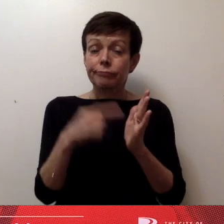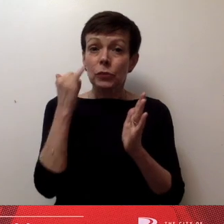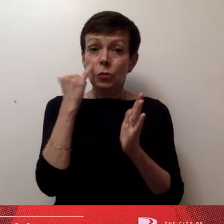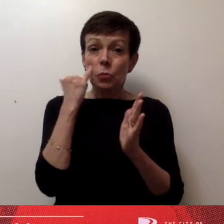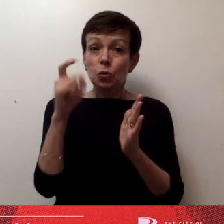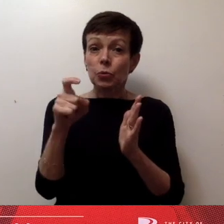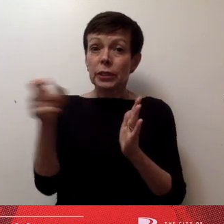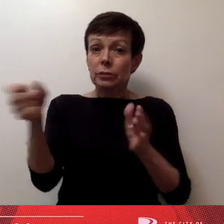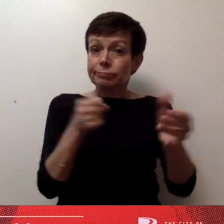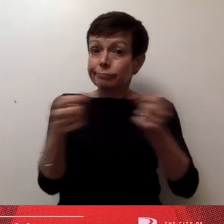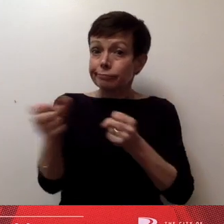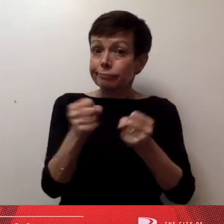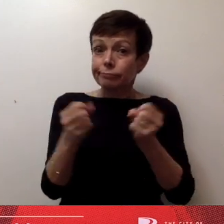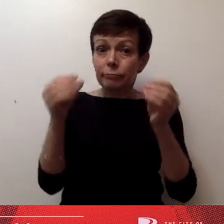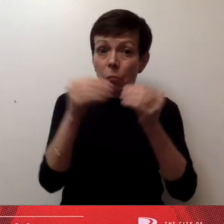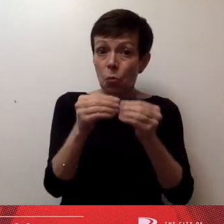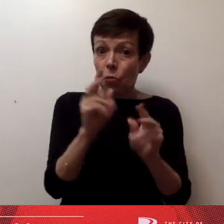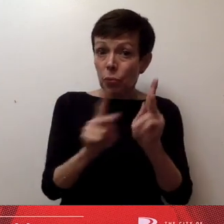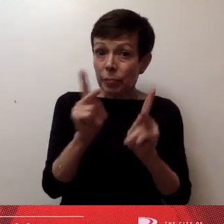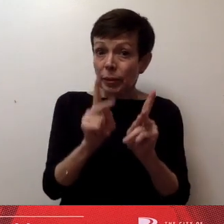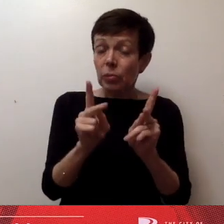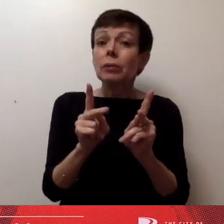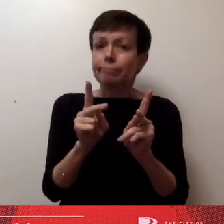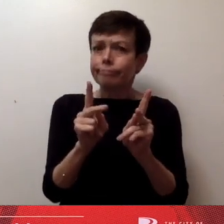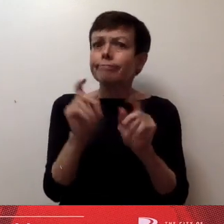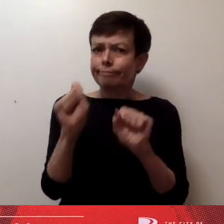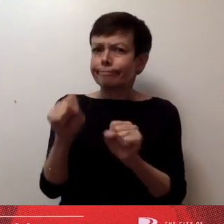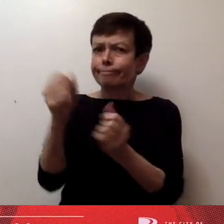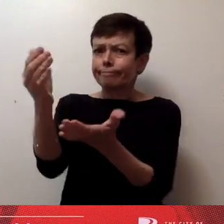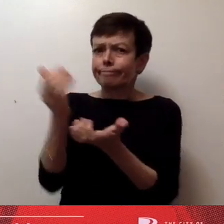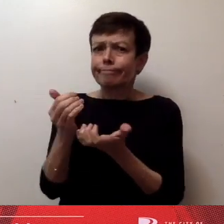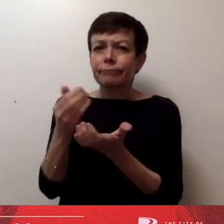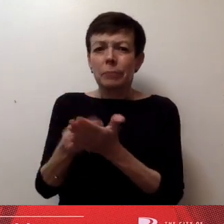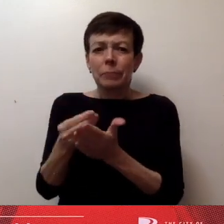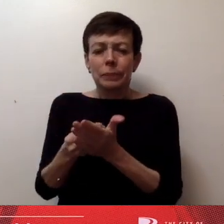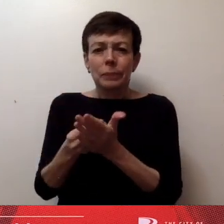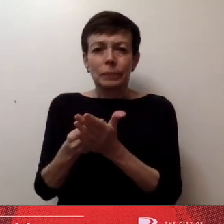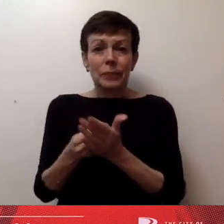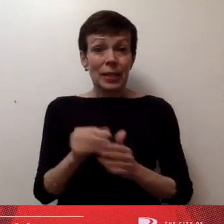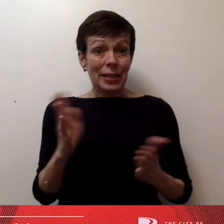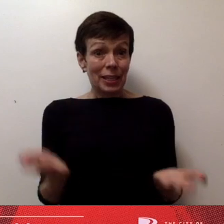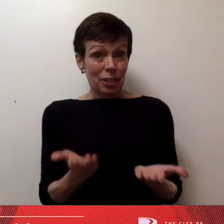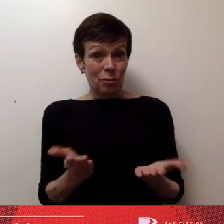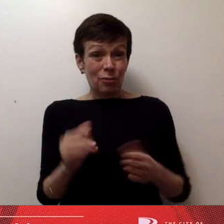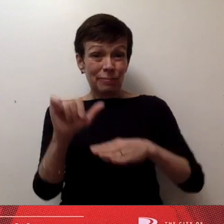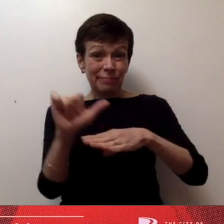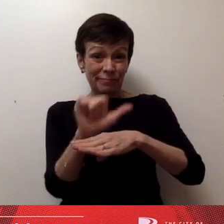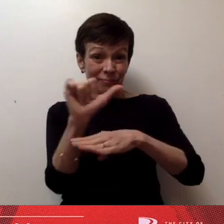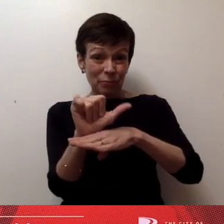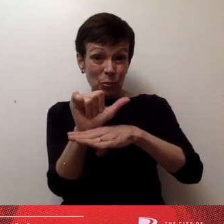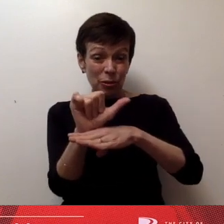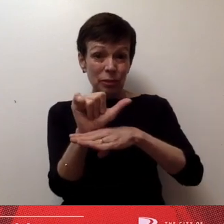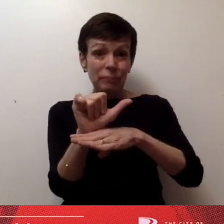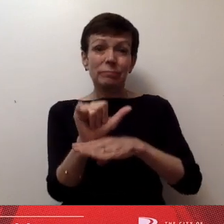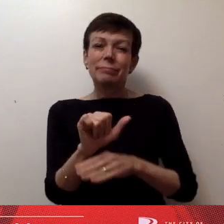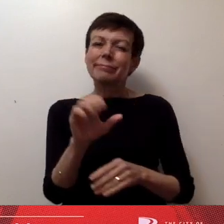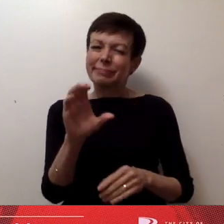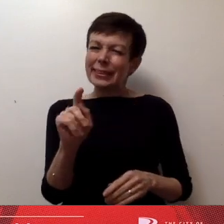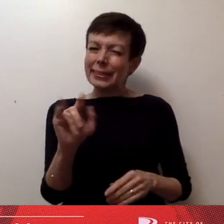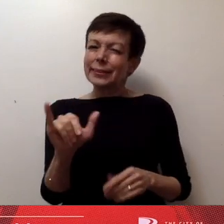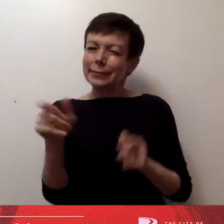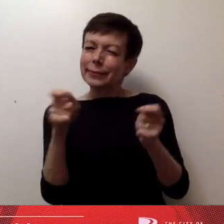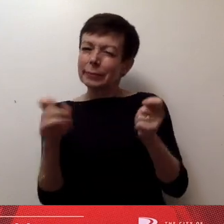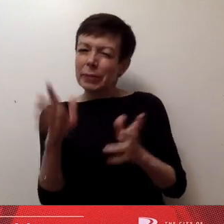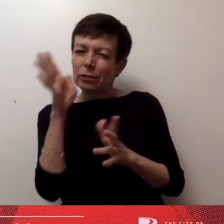orders of government, if required. And I will note that currently in the state of Alberta, and our city manager will speak more to